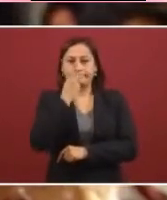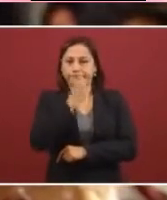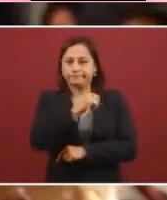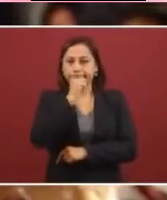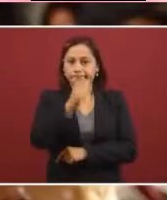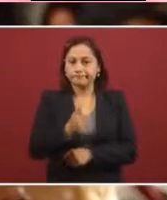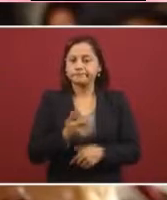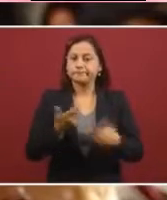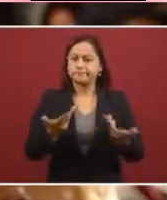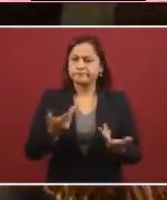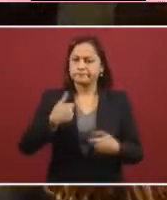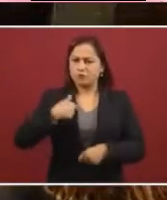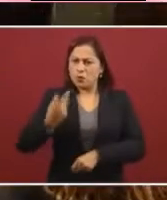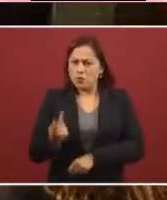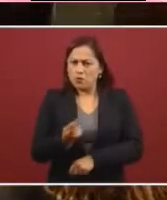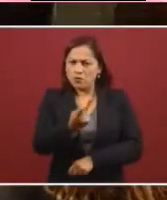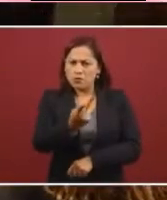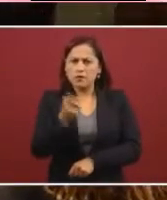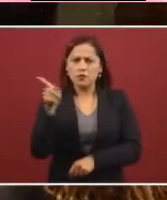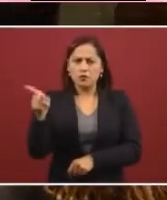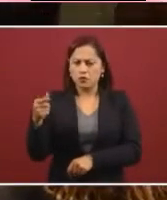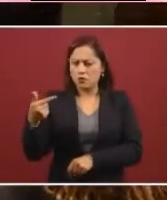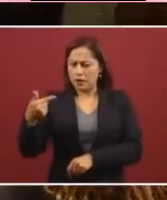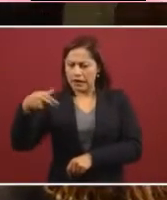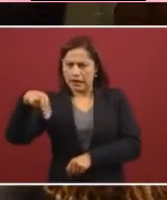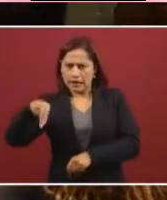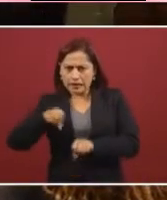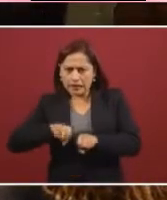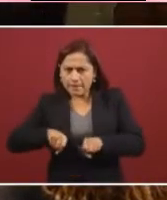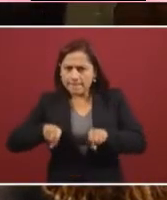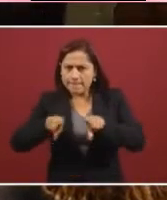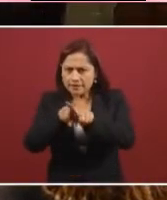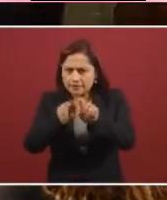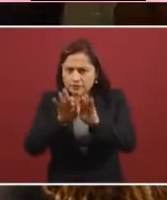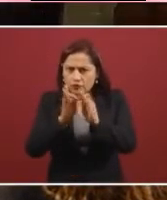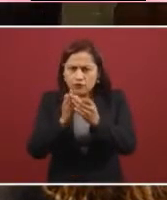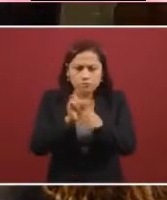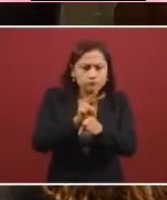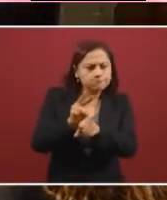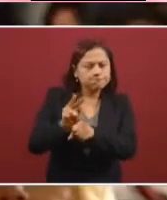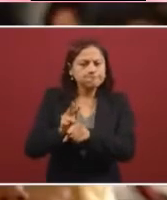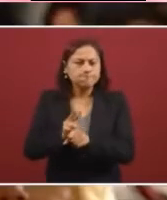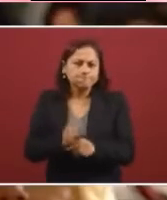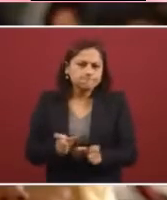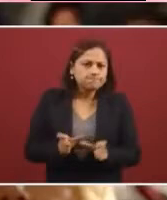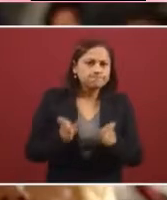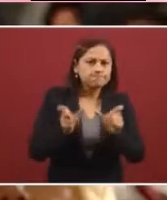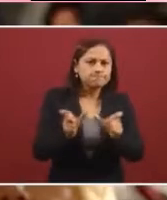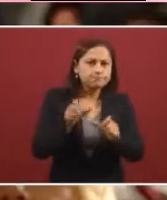will they continue to operate the same way that they used to operate it before?